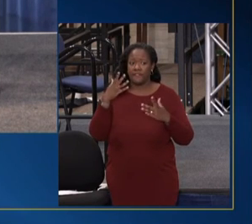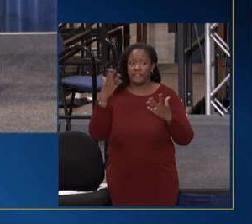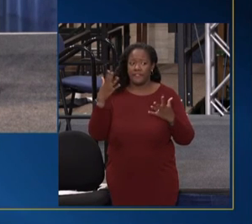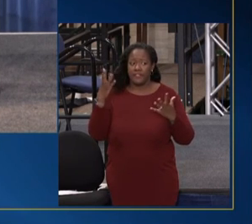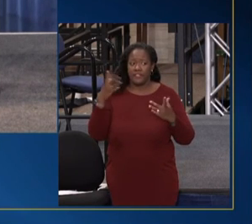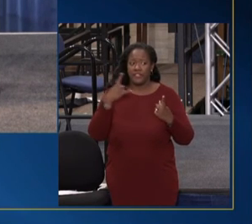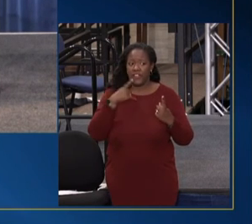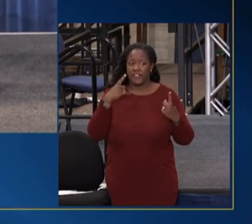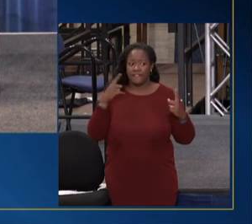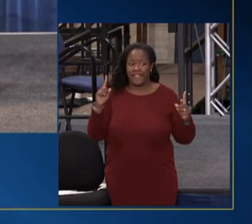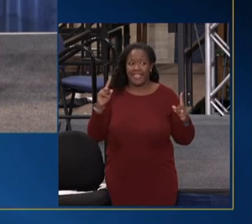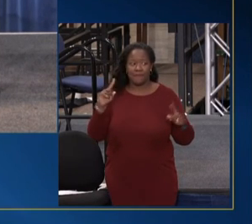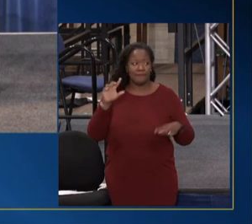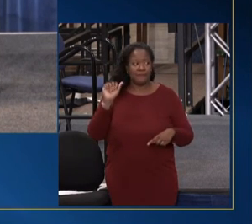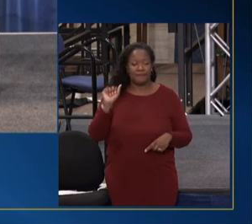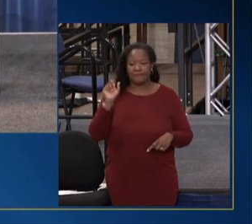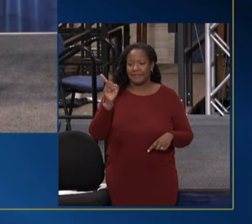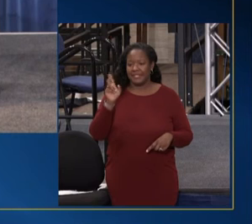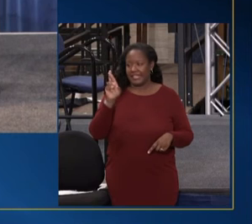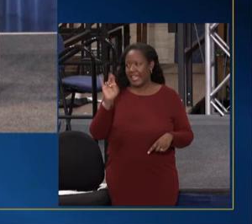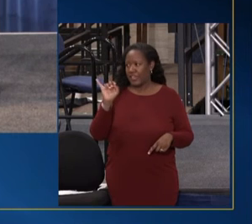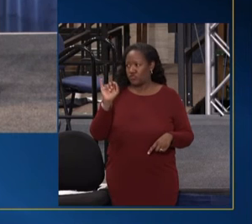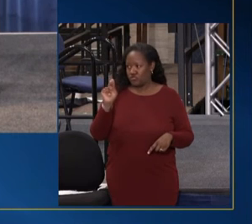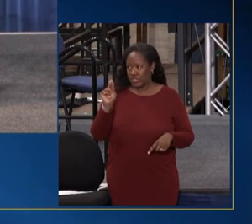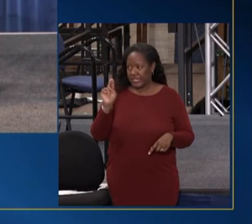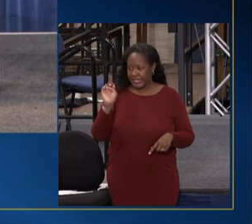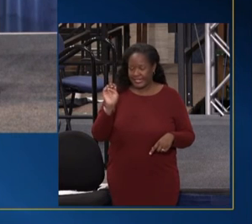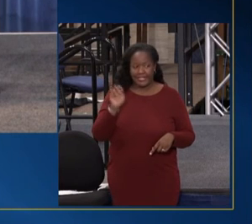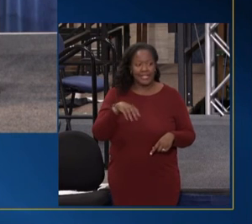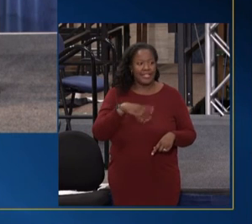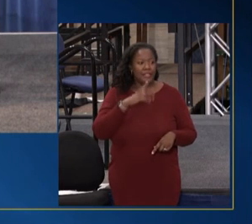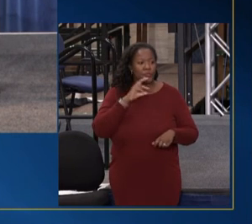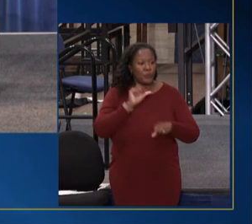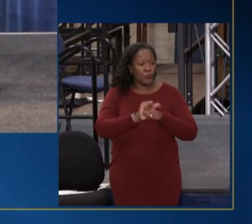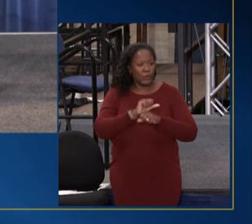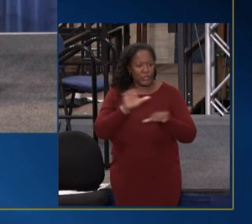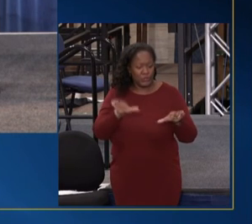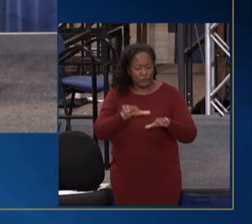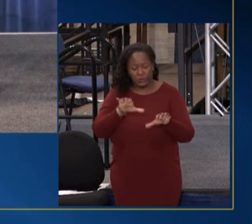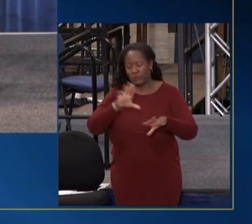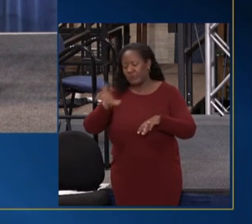Adrian, the work that you do nationally with the work that you do in the States,